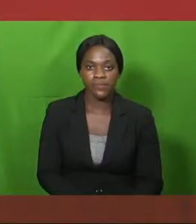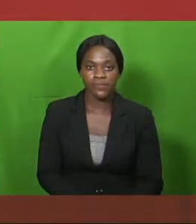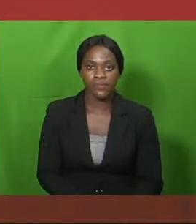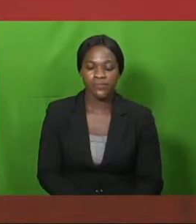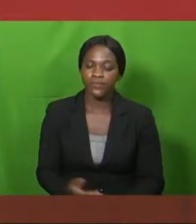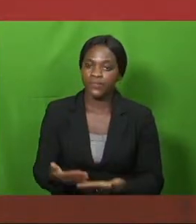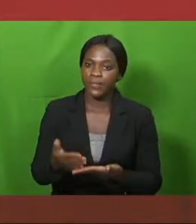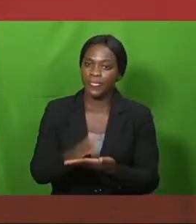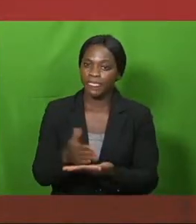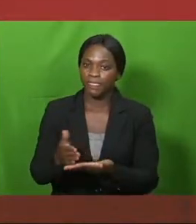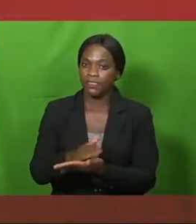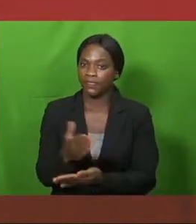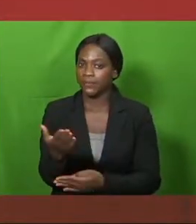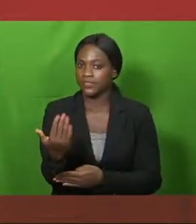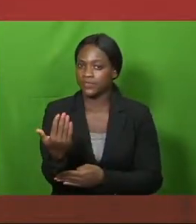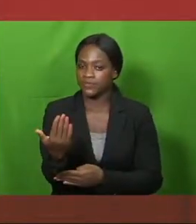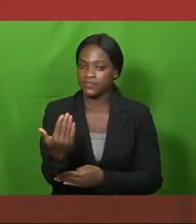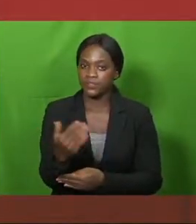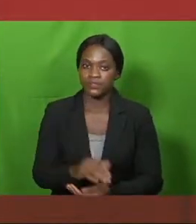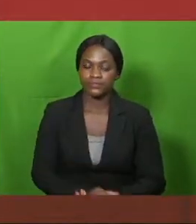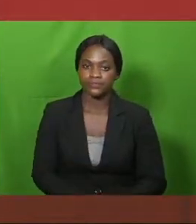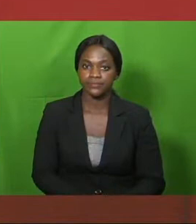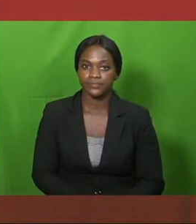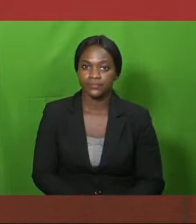Page 15.